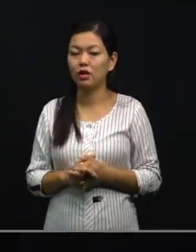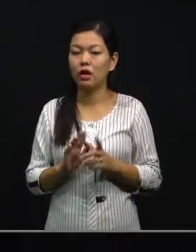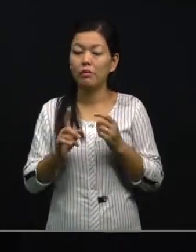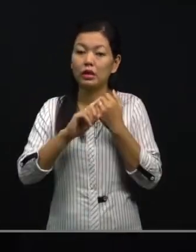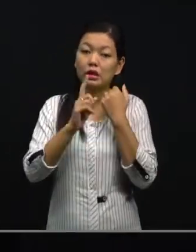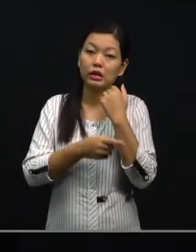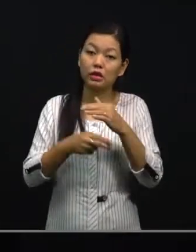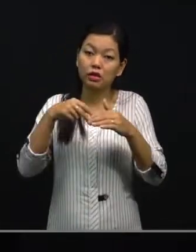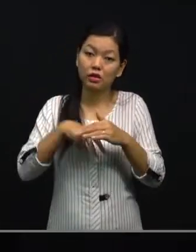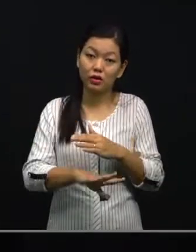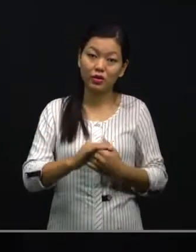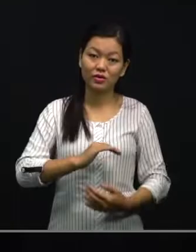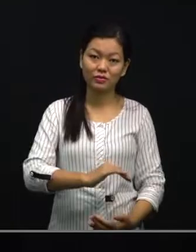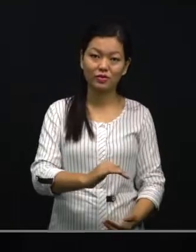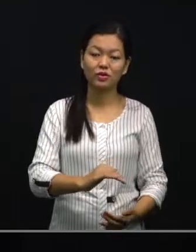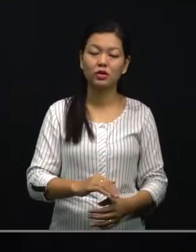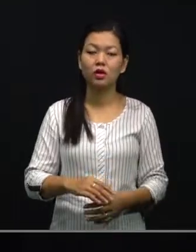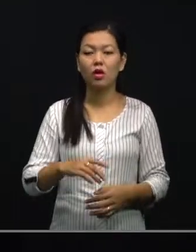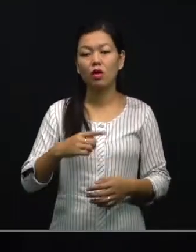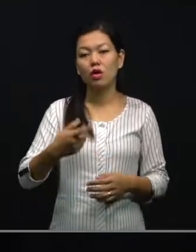or the Otis family here. And